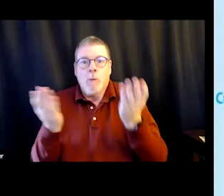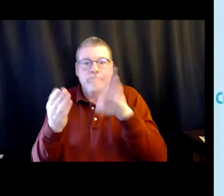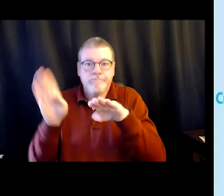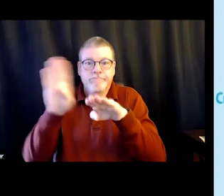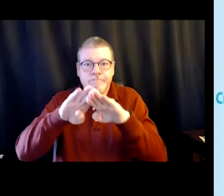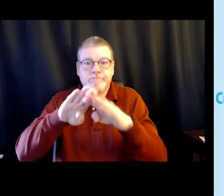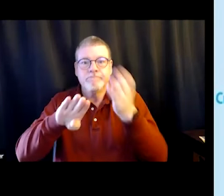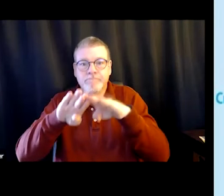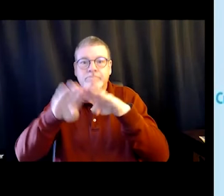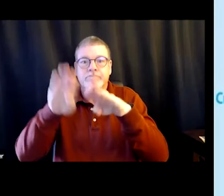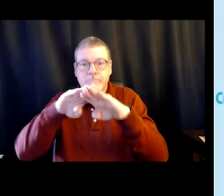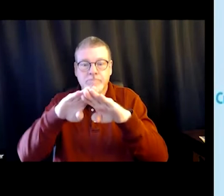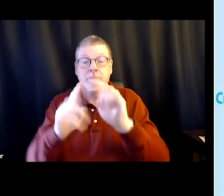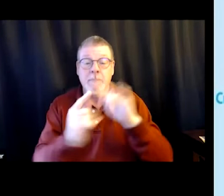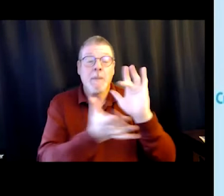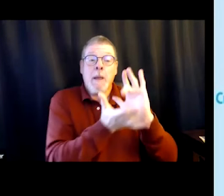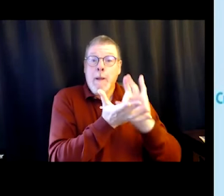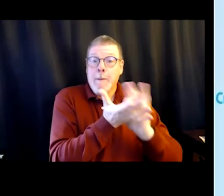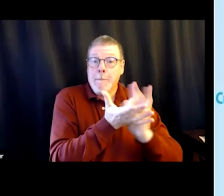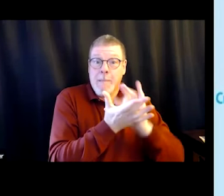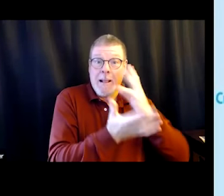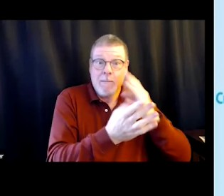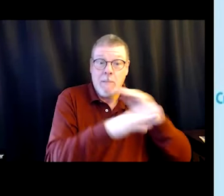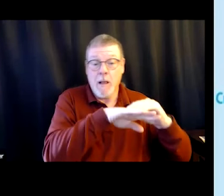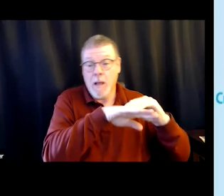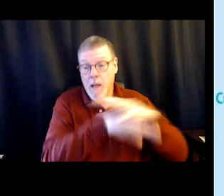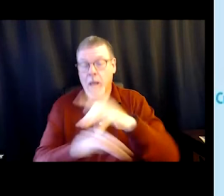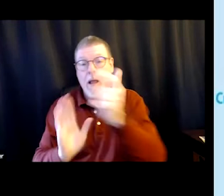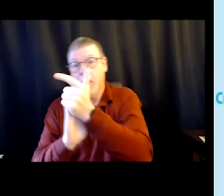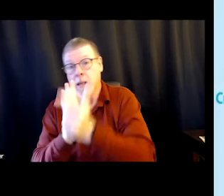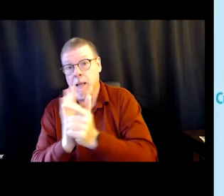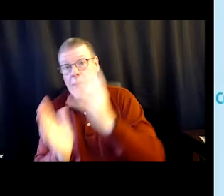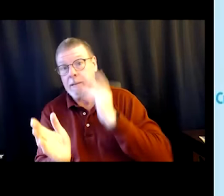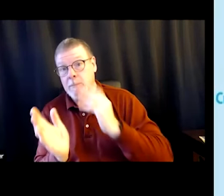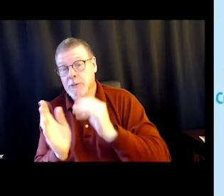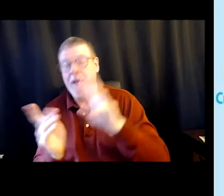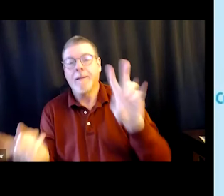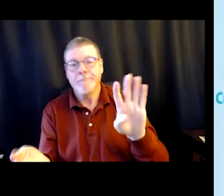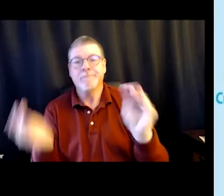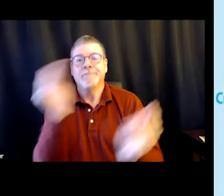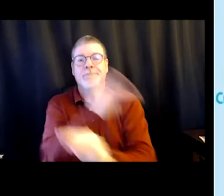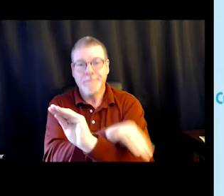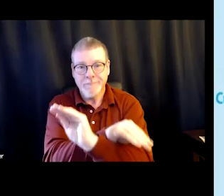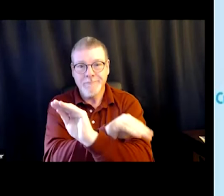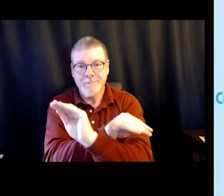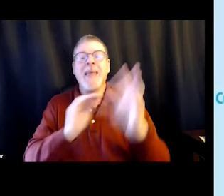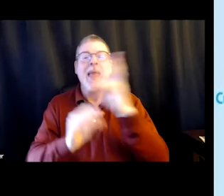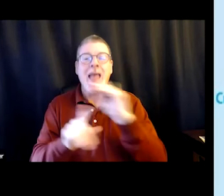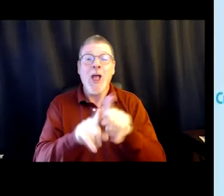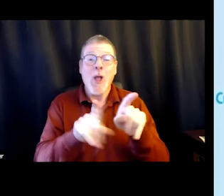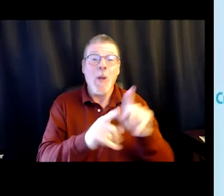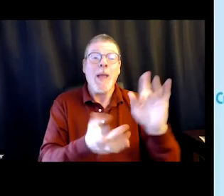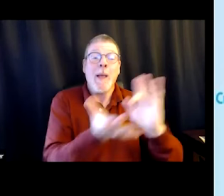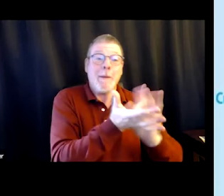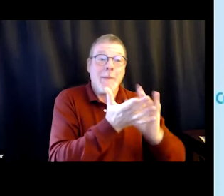identity. So our medical experiences influence our legal experiences, and the inverse is also true. And likewise, our medical experiences